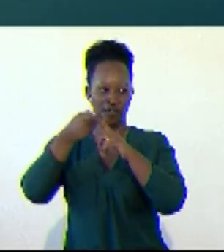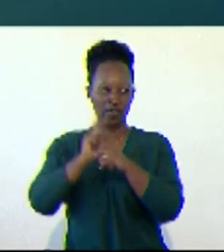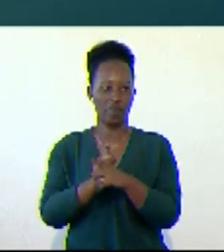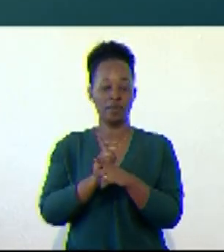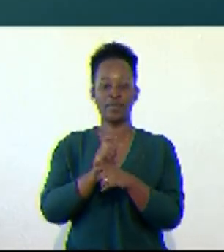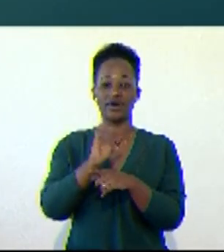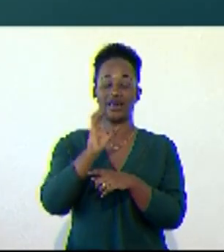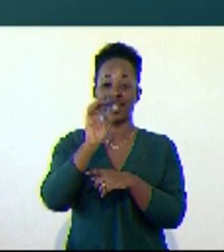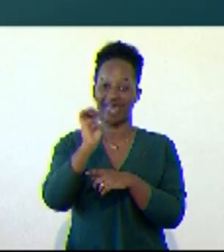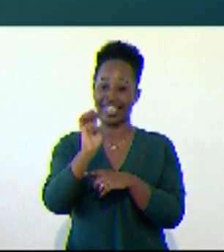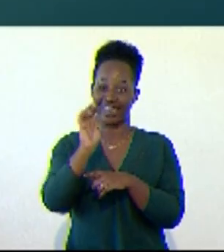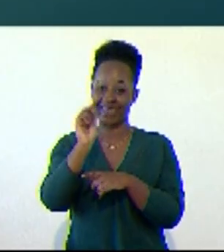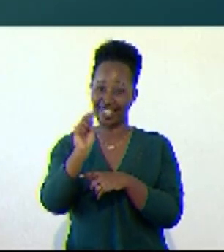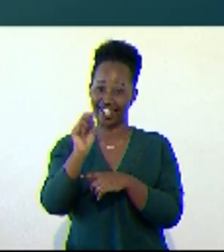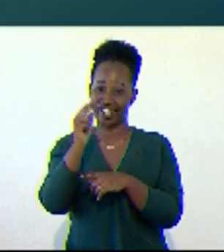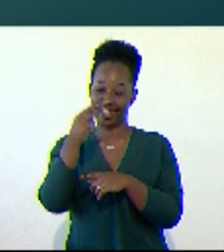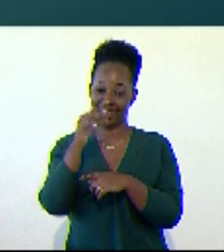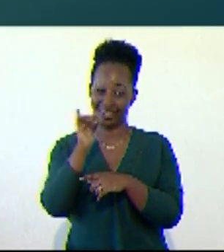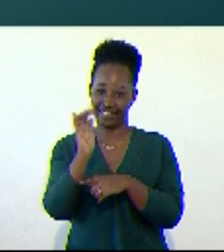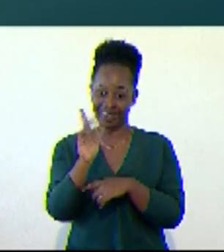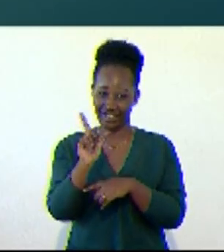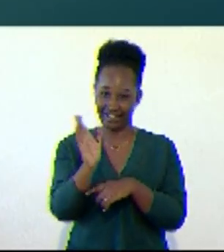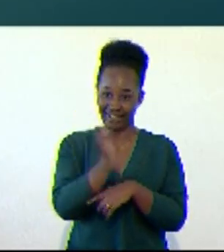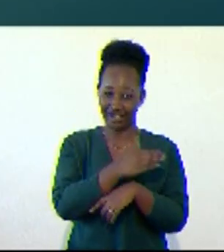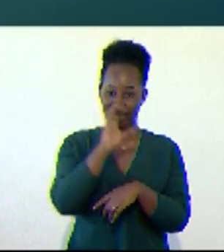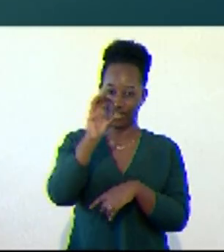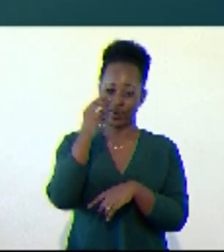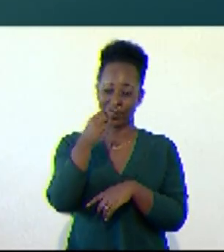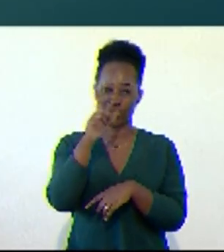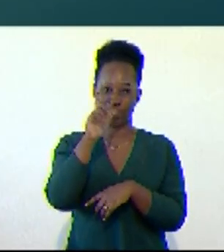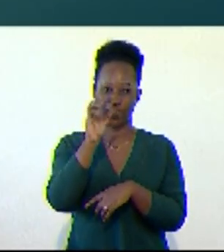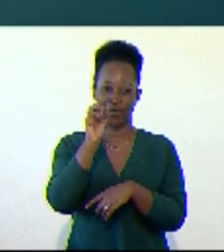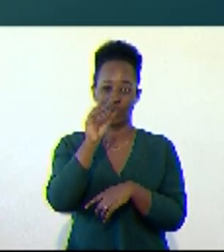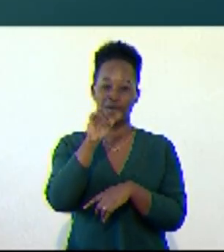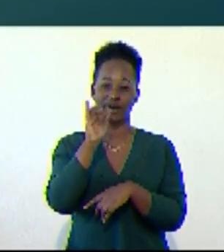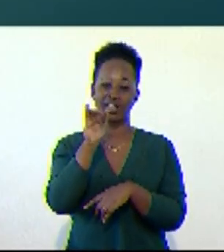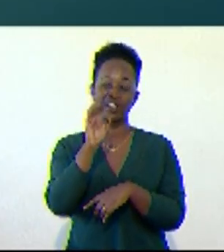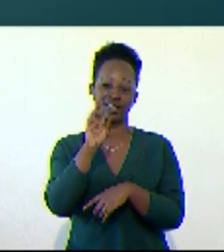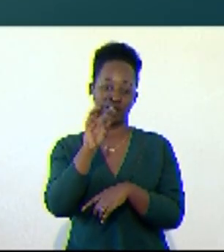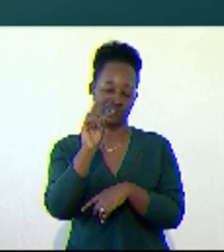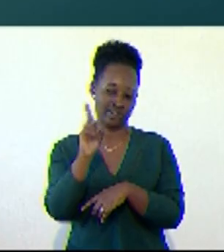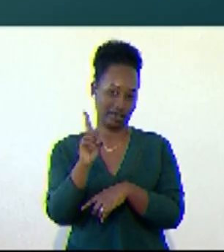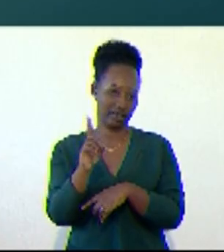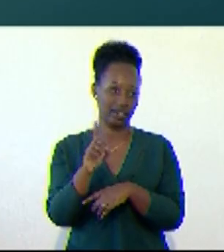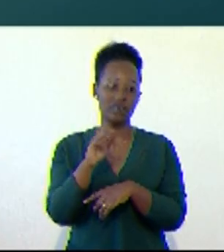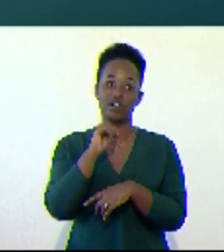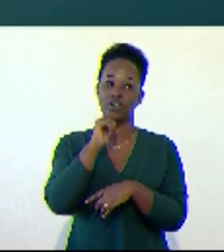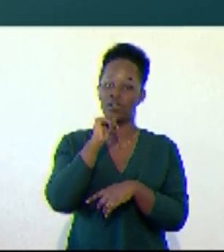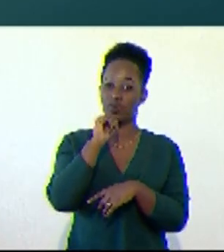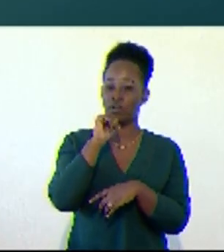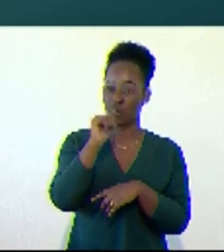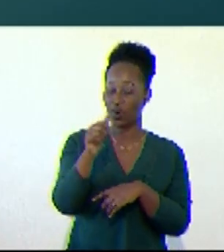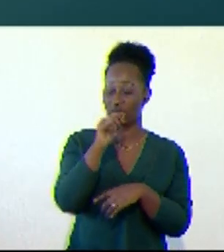chloride. It is not possible for this type of question to do it in a single